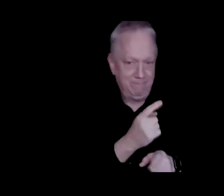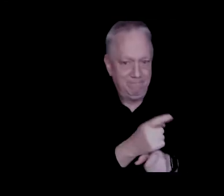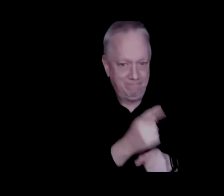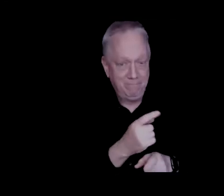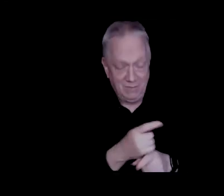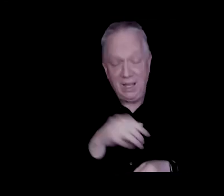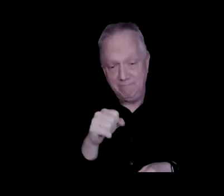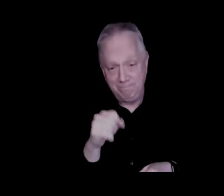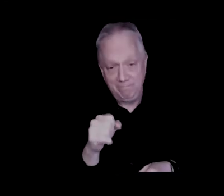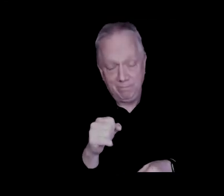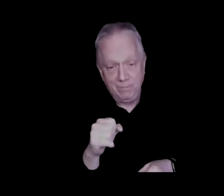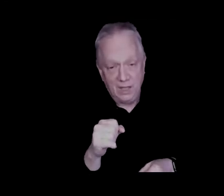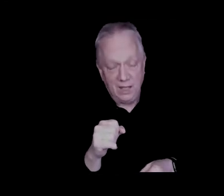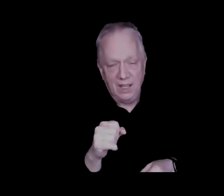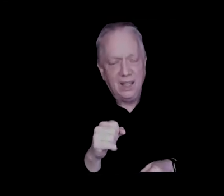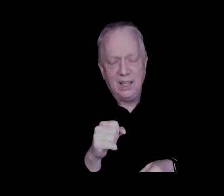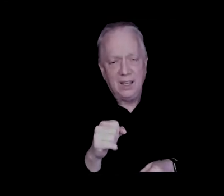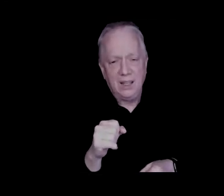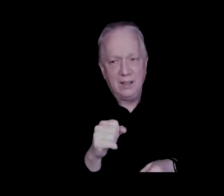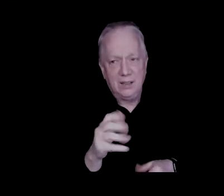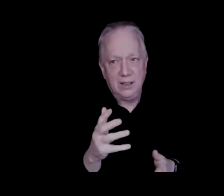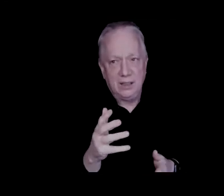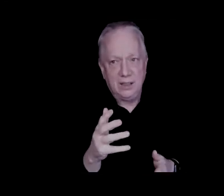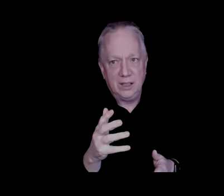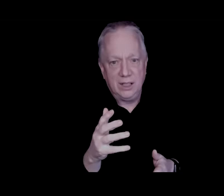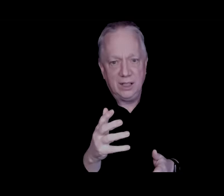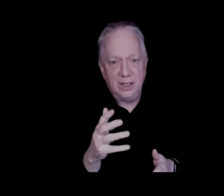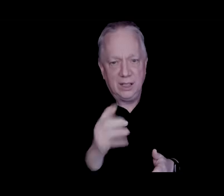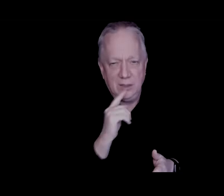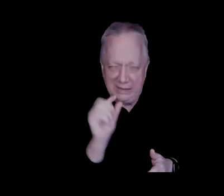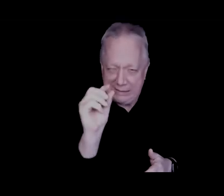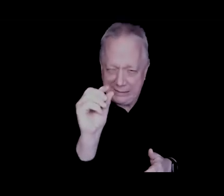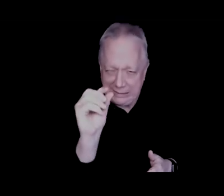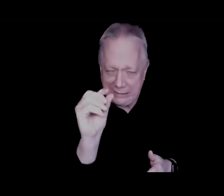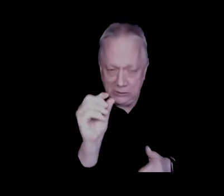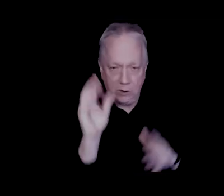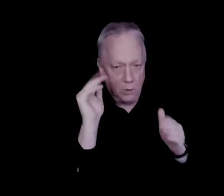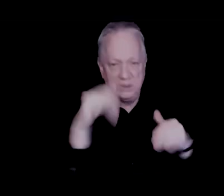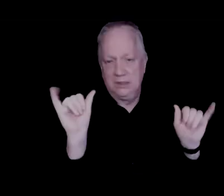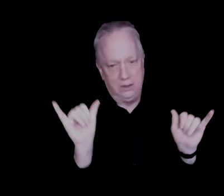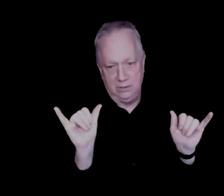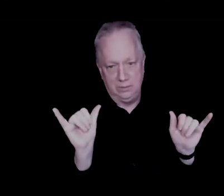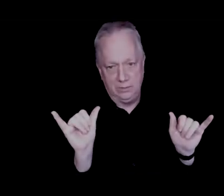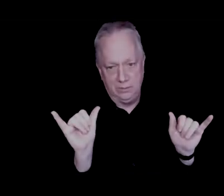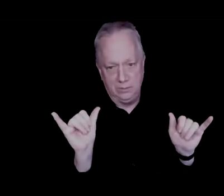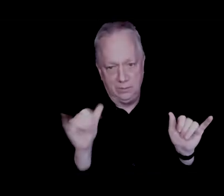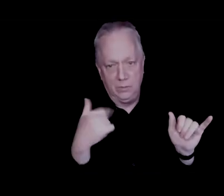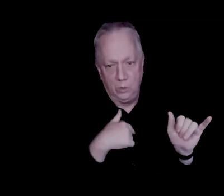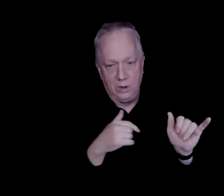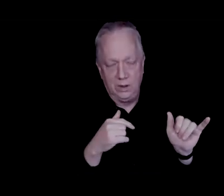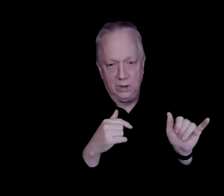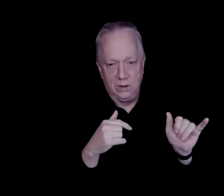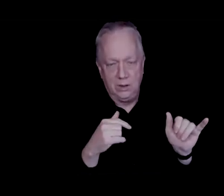Yeah. Even if it's a very teeny hope, I mean, you see, we don't have